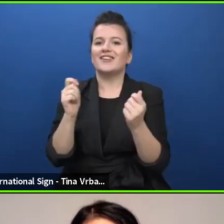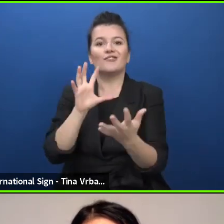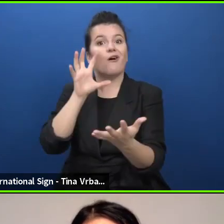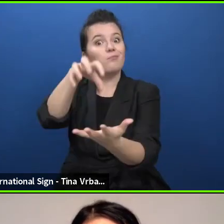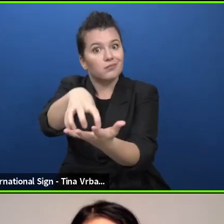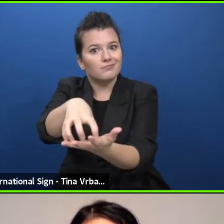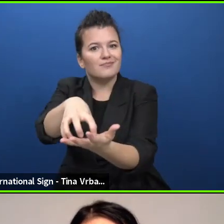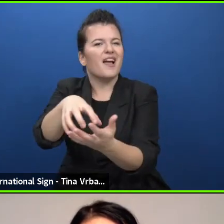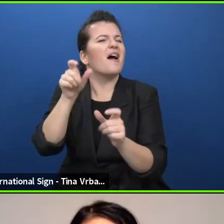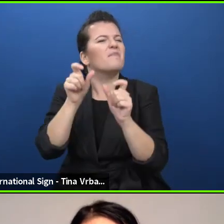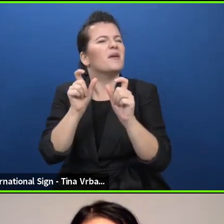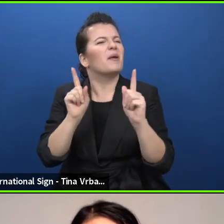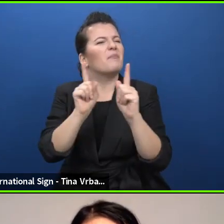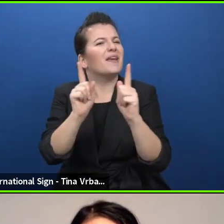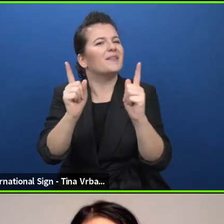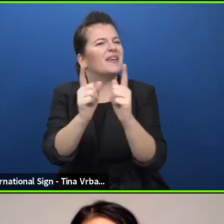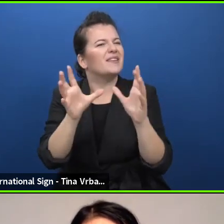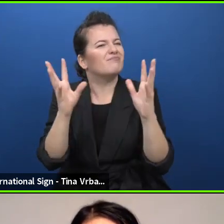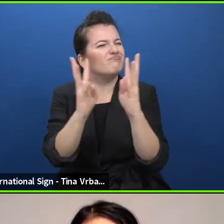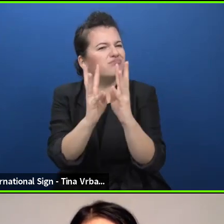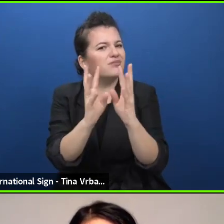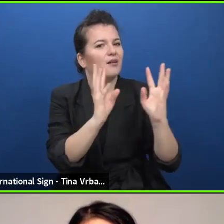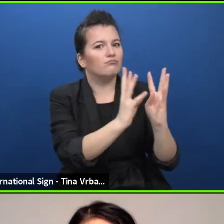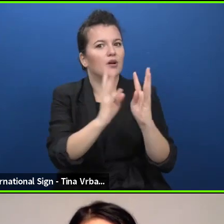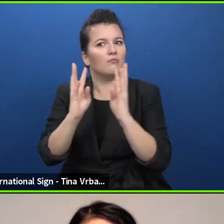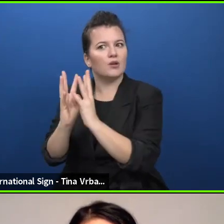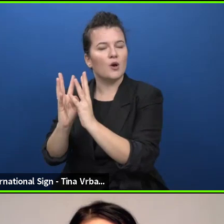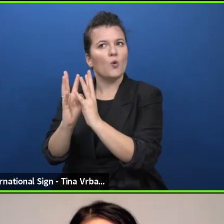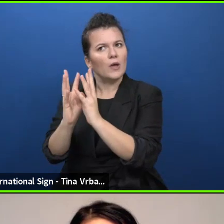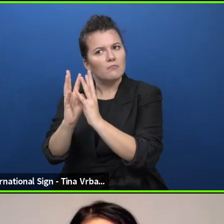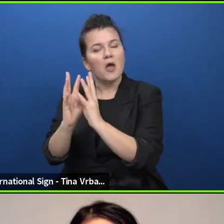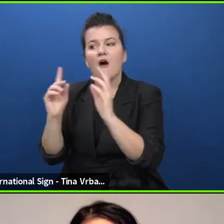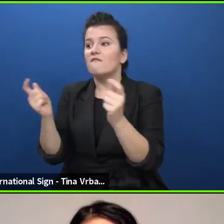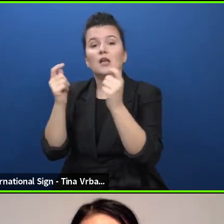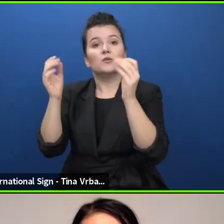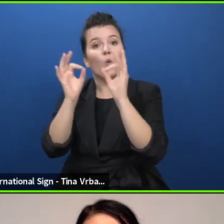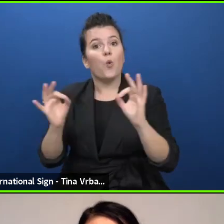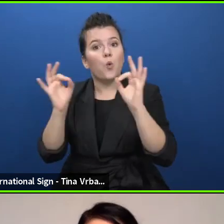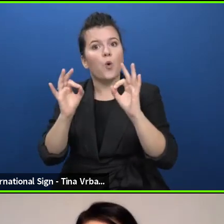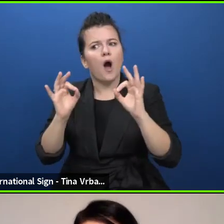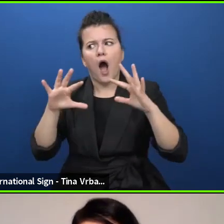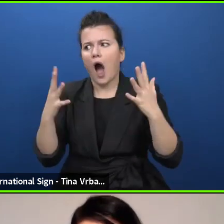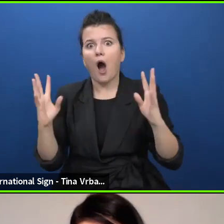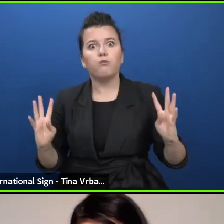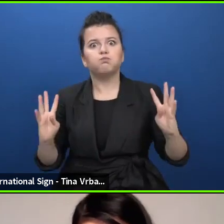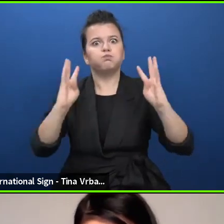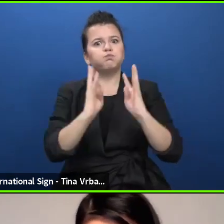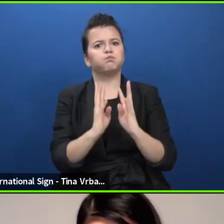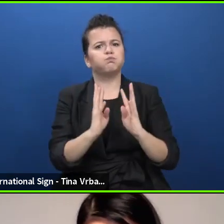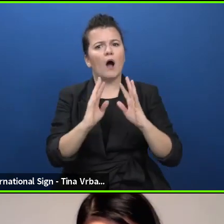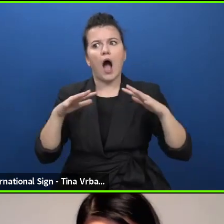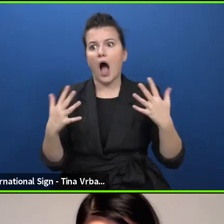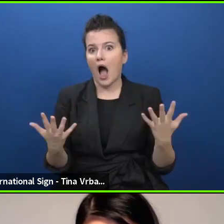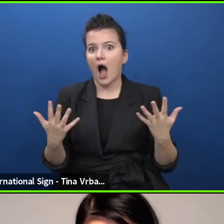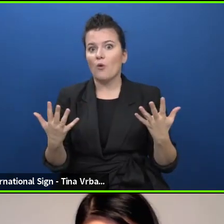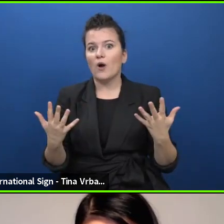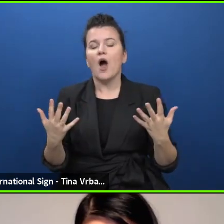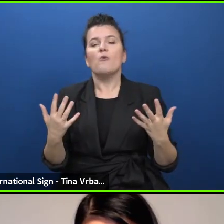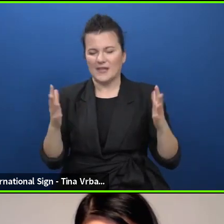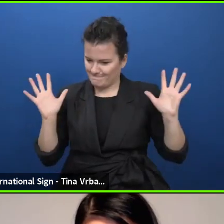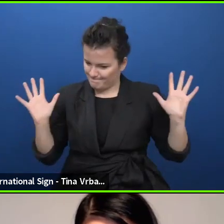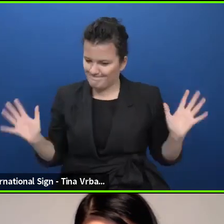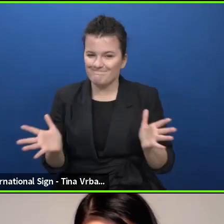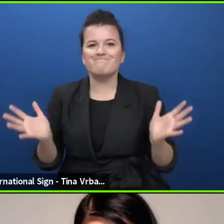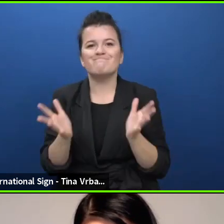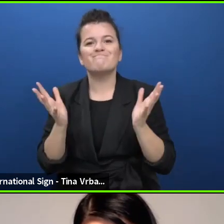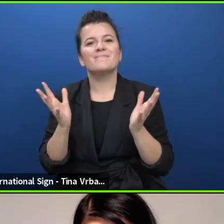arts professionals. And so this initiative actually consists of all of these actions